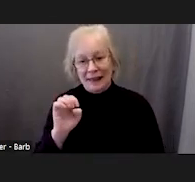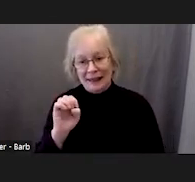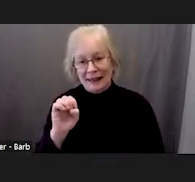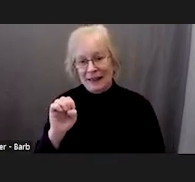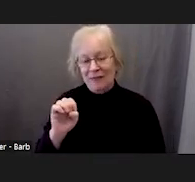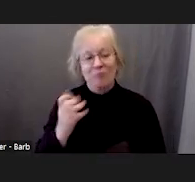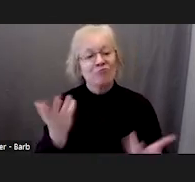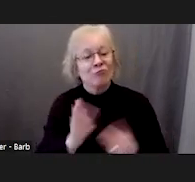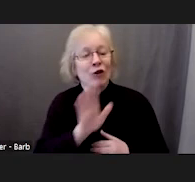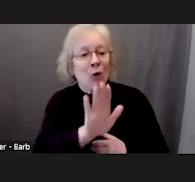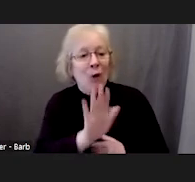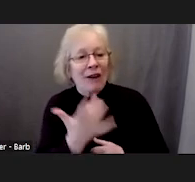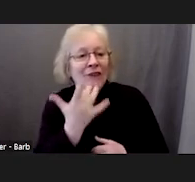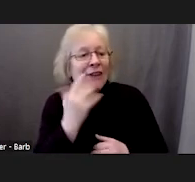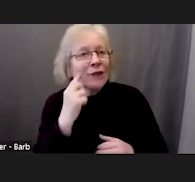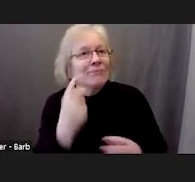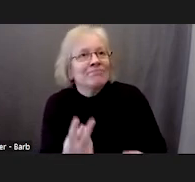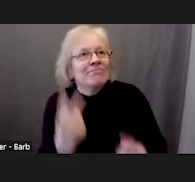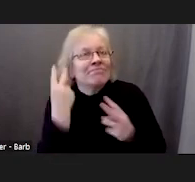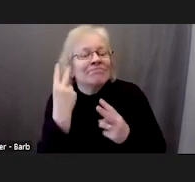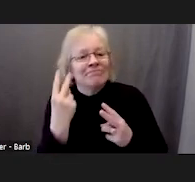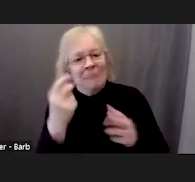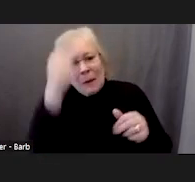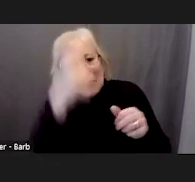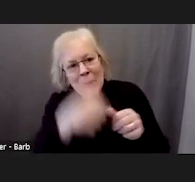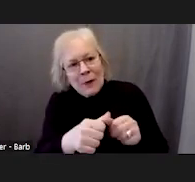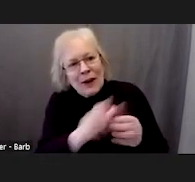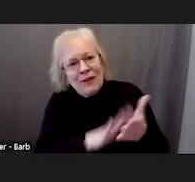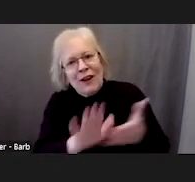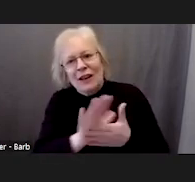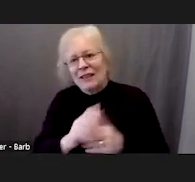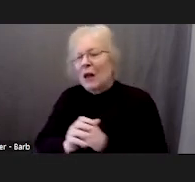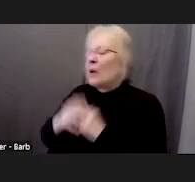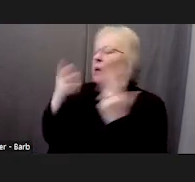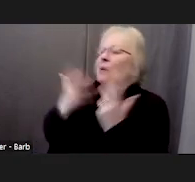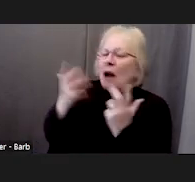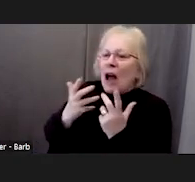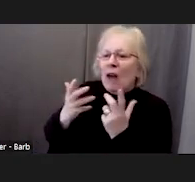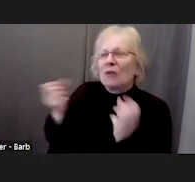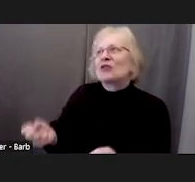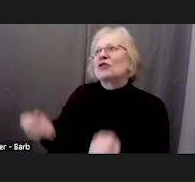what is your favorite memory of college so far? Wow, so many.